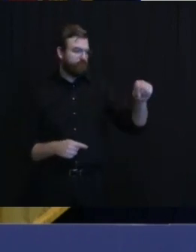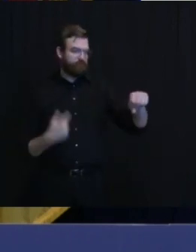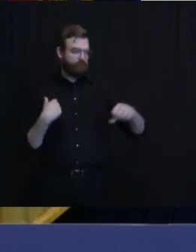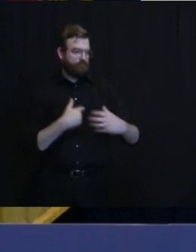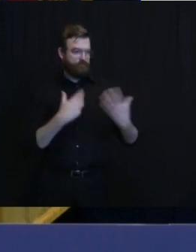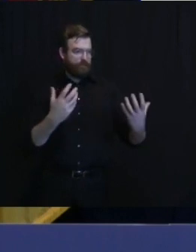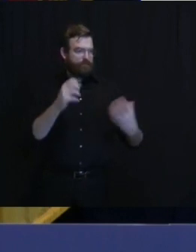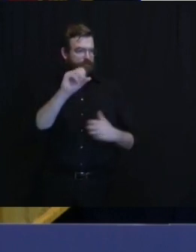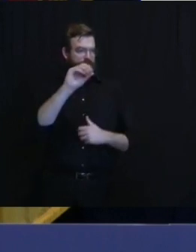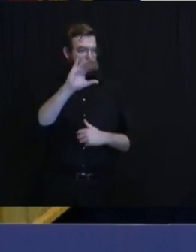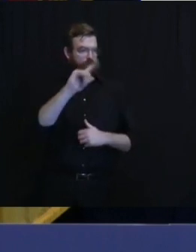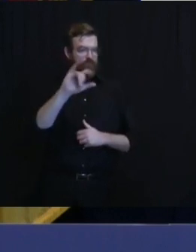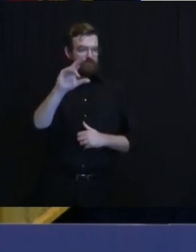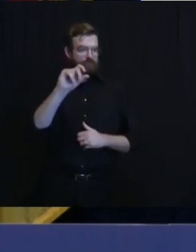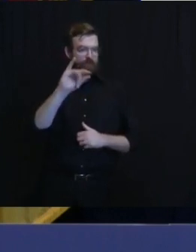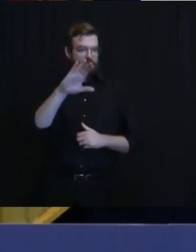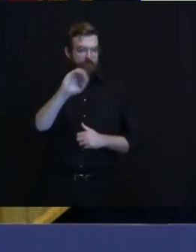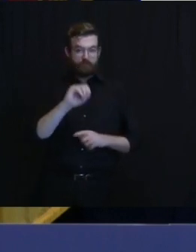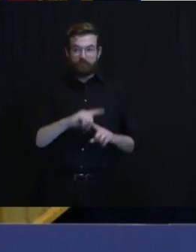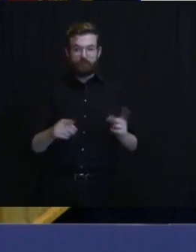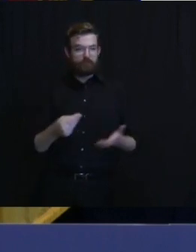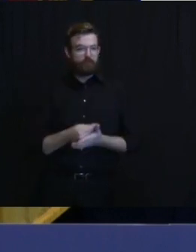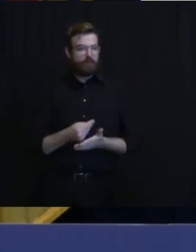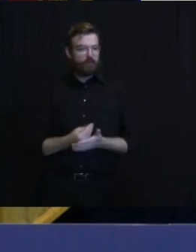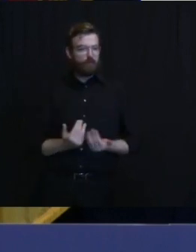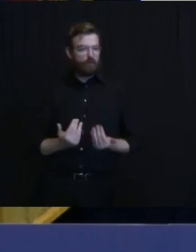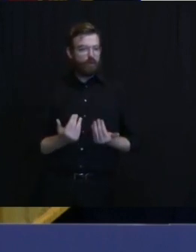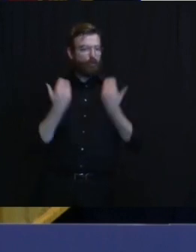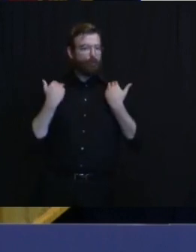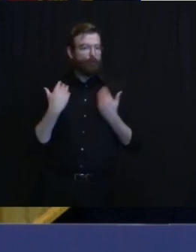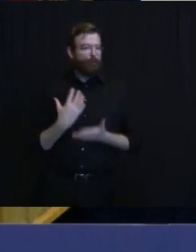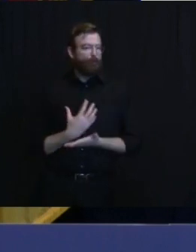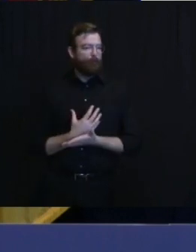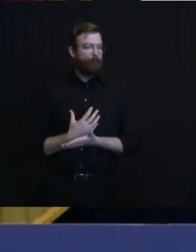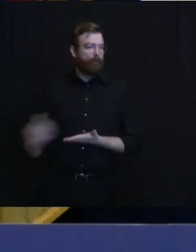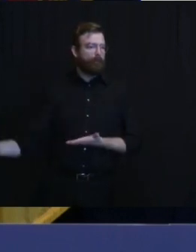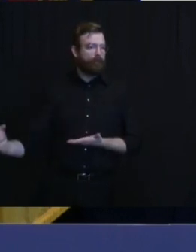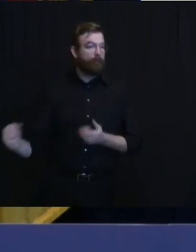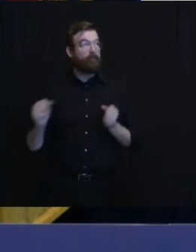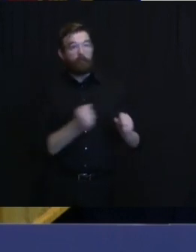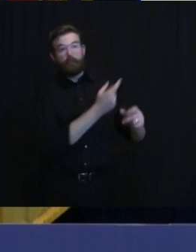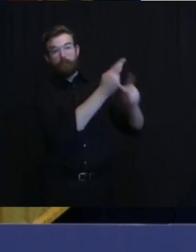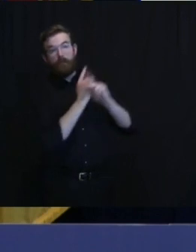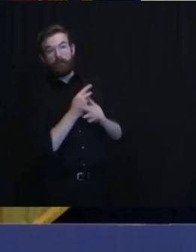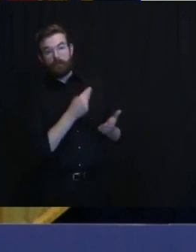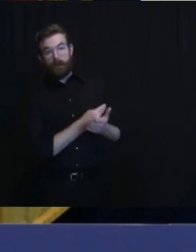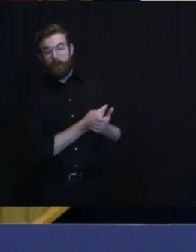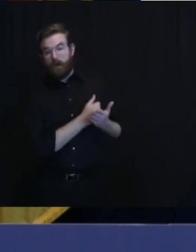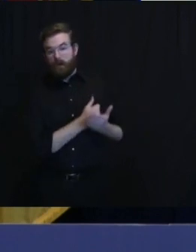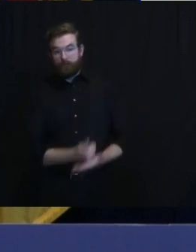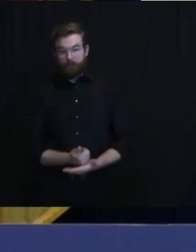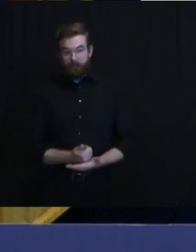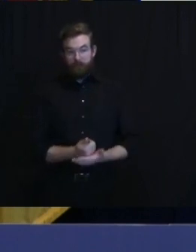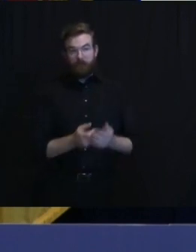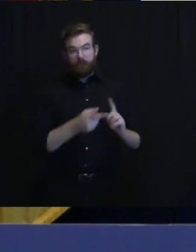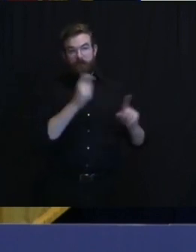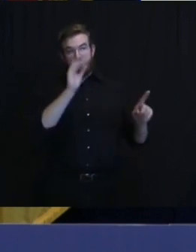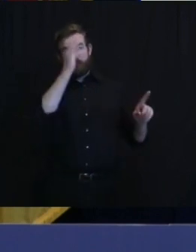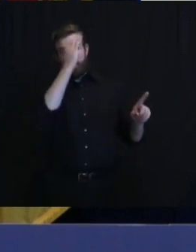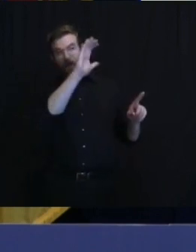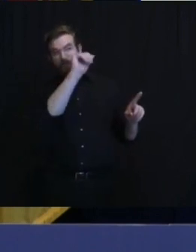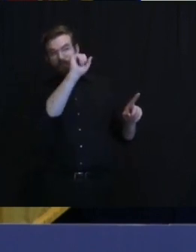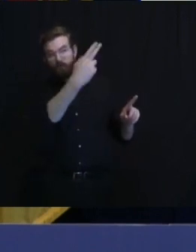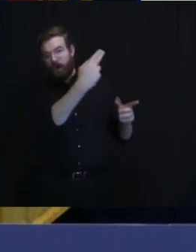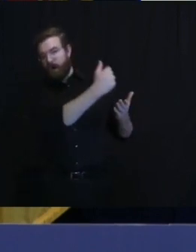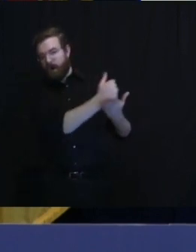federal cash. We need to, at possible revenue, the whole range of potential revenue alternatives. We need money, and